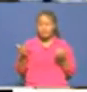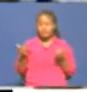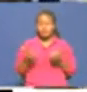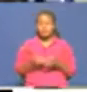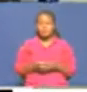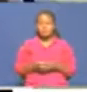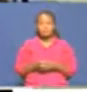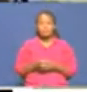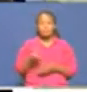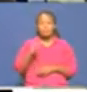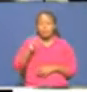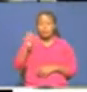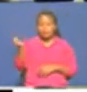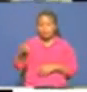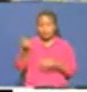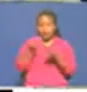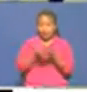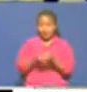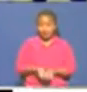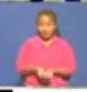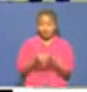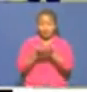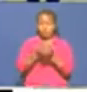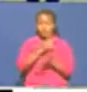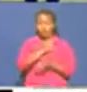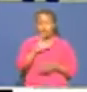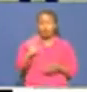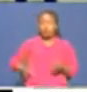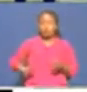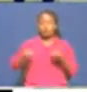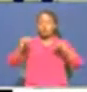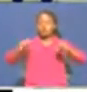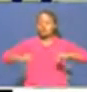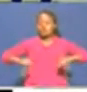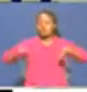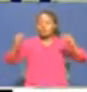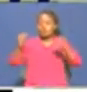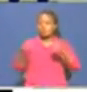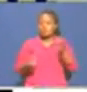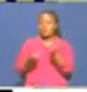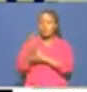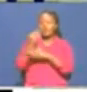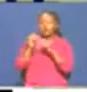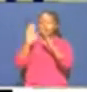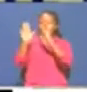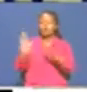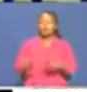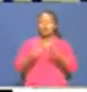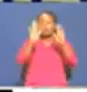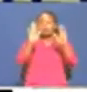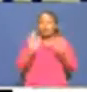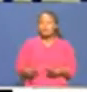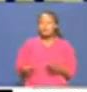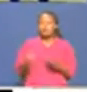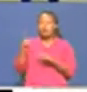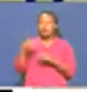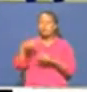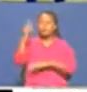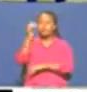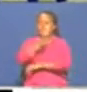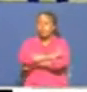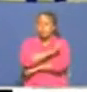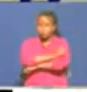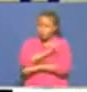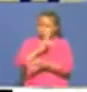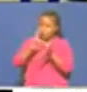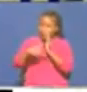Kenya Beach Volleyball Commission Chairman Moses Mbuthia launched the campaign at Graceland Secondary School, after which they will take the